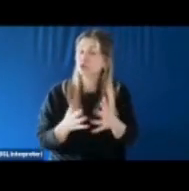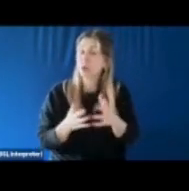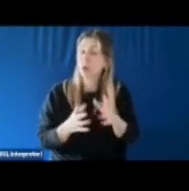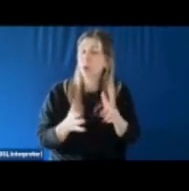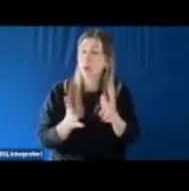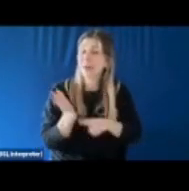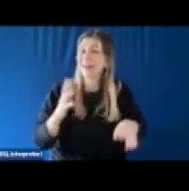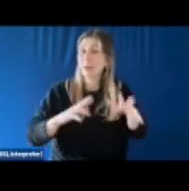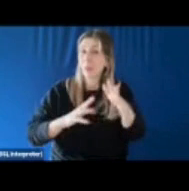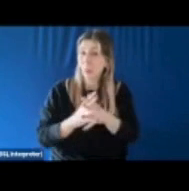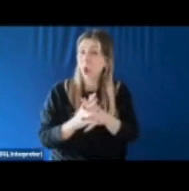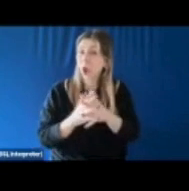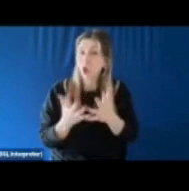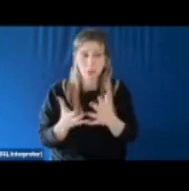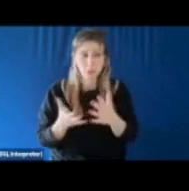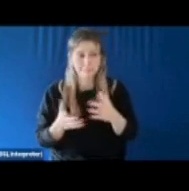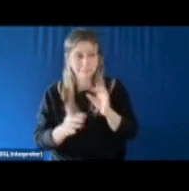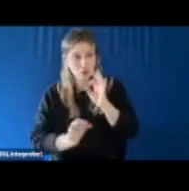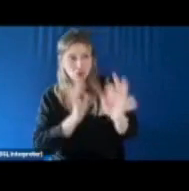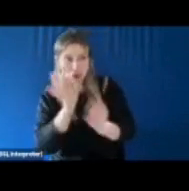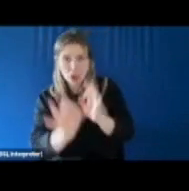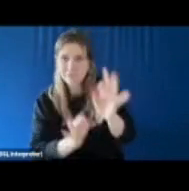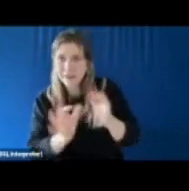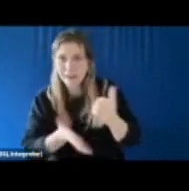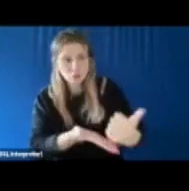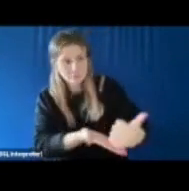and maturity of the sector.